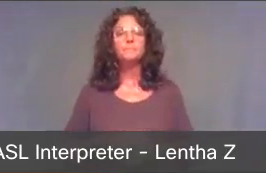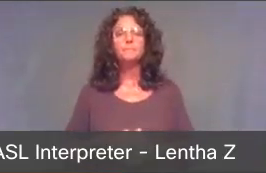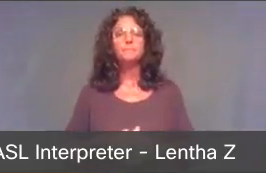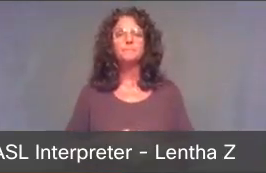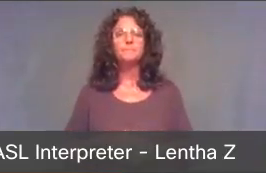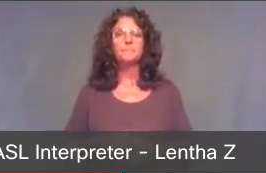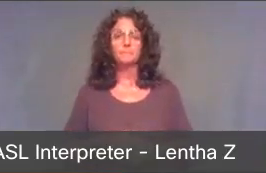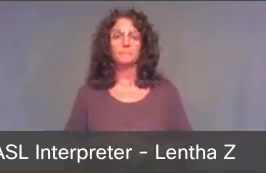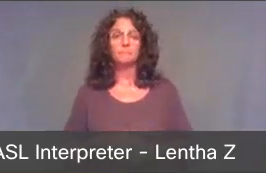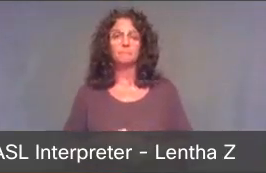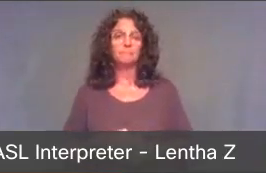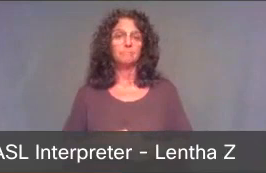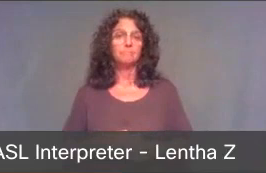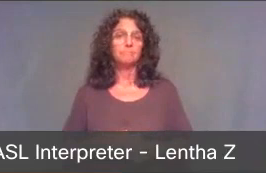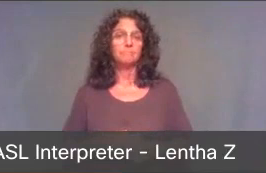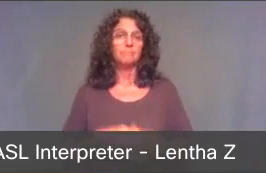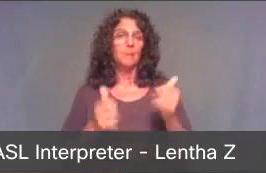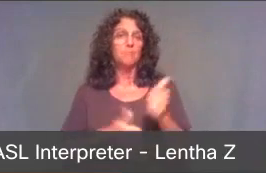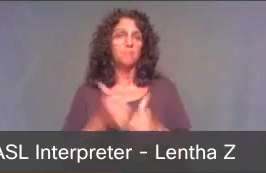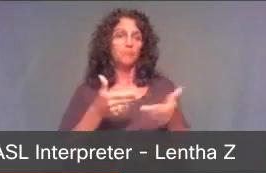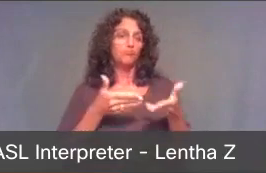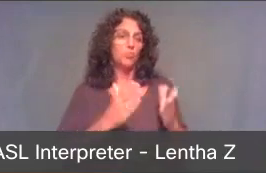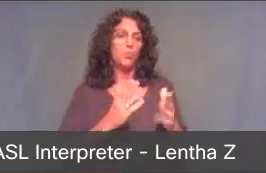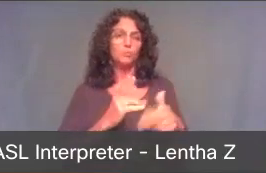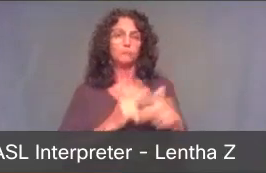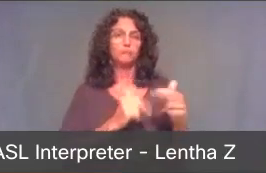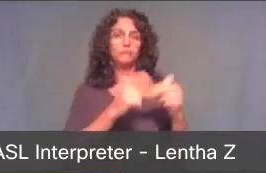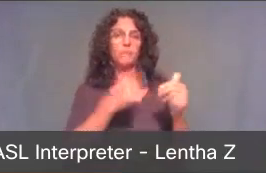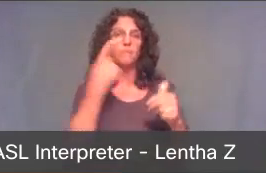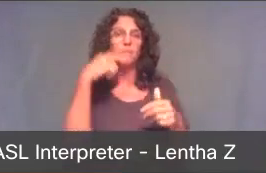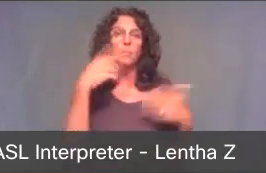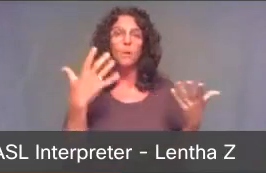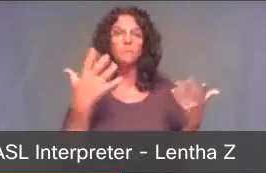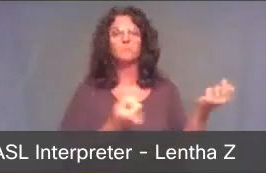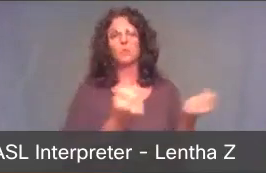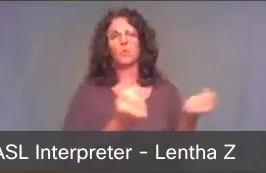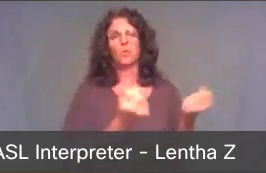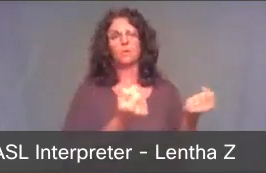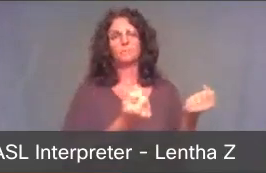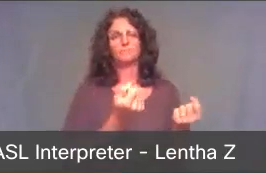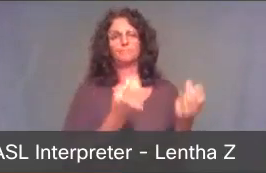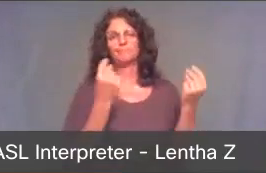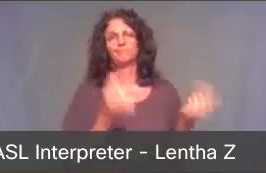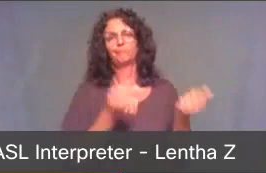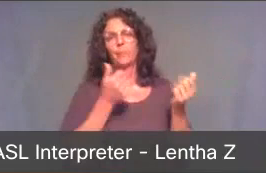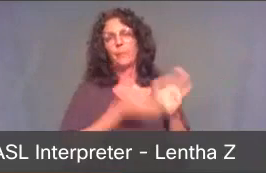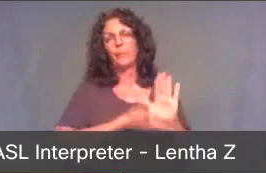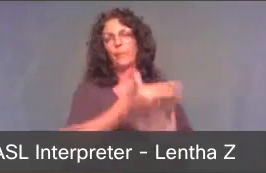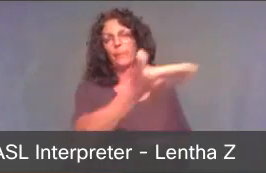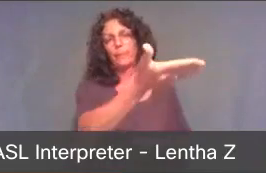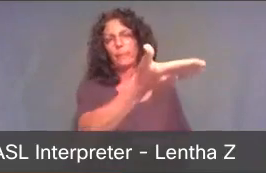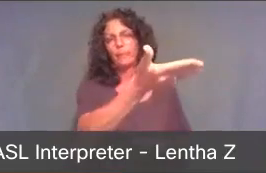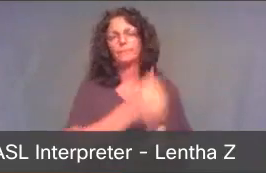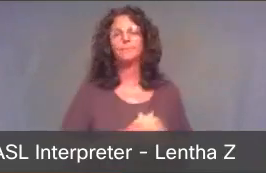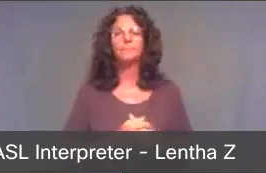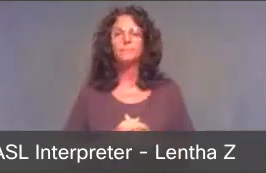In fact, most of our roads are built for cars. So the road itself is made for the car. So the car travels it more easily. Whereas many of our roads